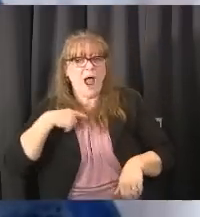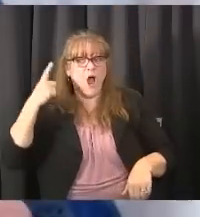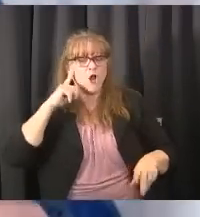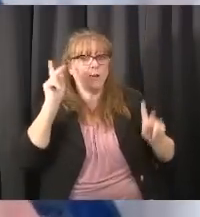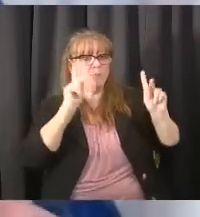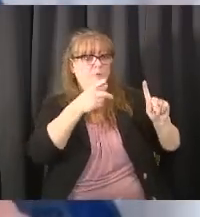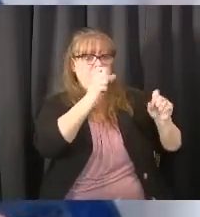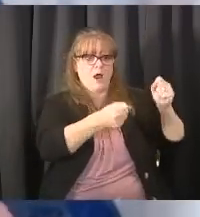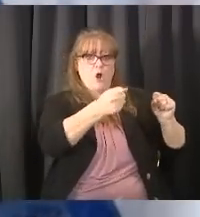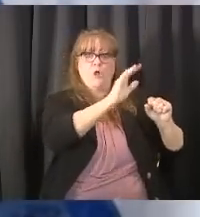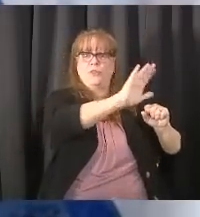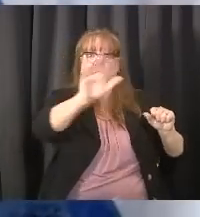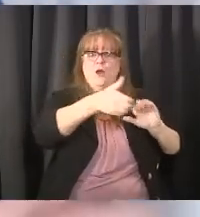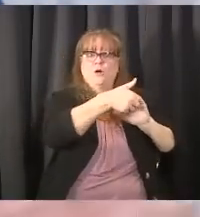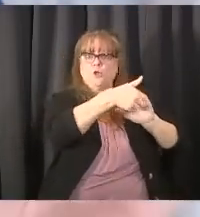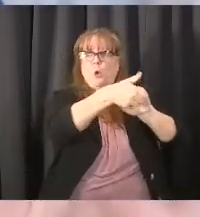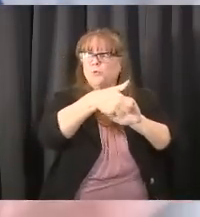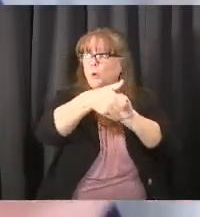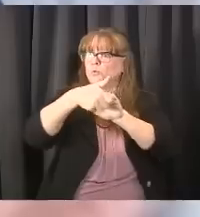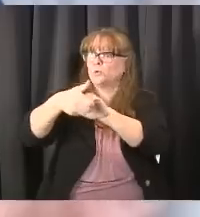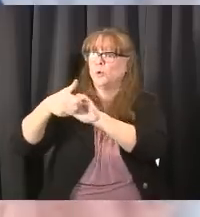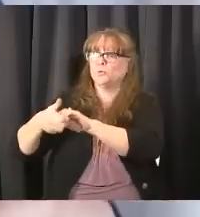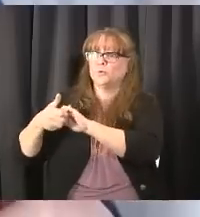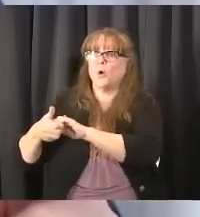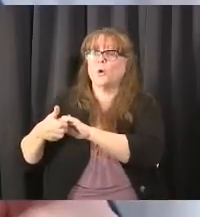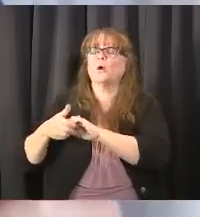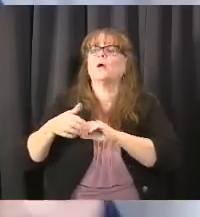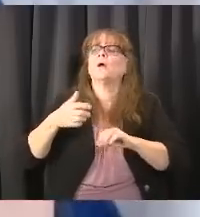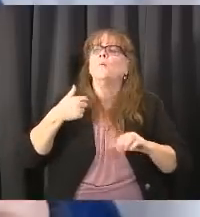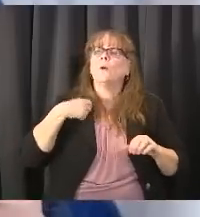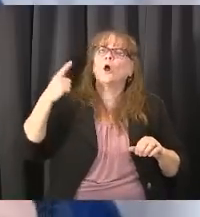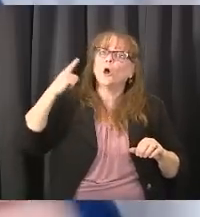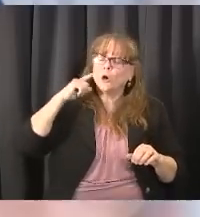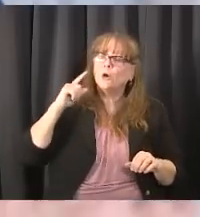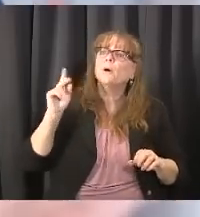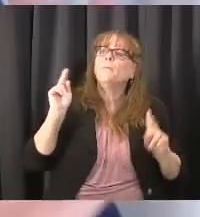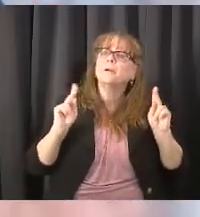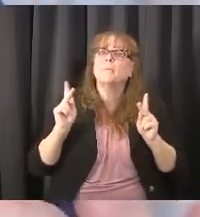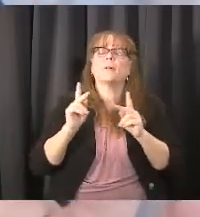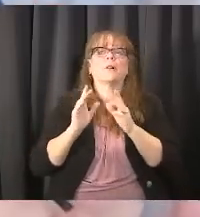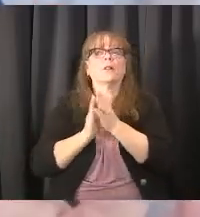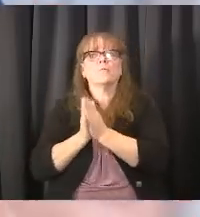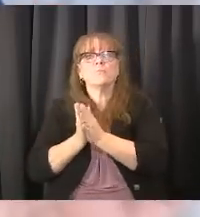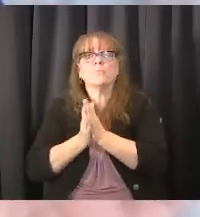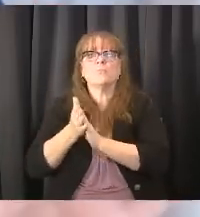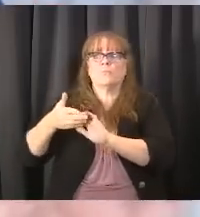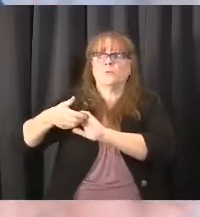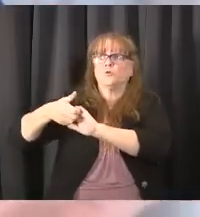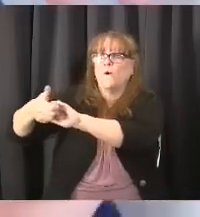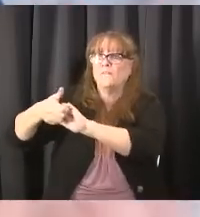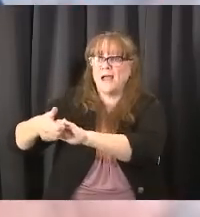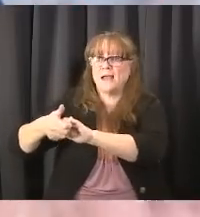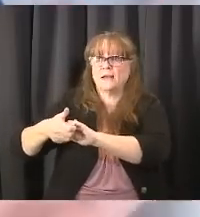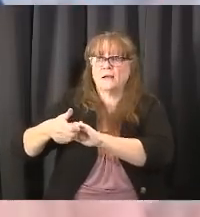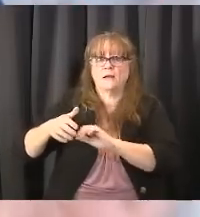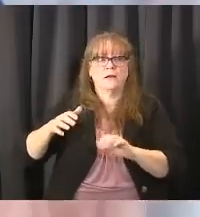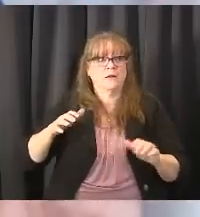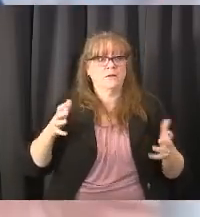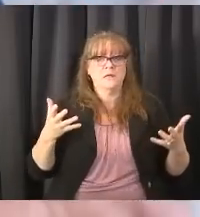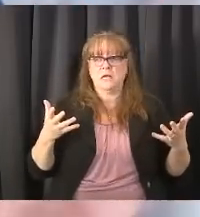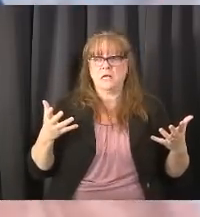been predatory practices in towing, but this is the first one that's been brought to our attention during the pandemic. We're looking into it, including how we can solve